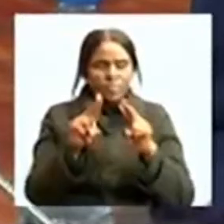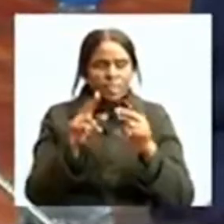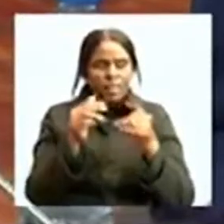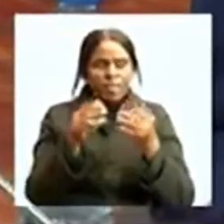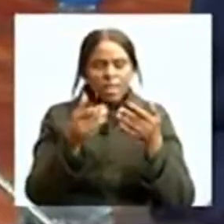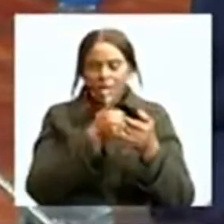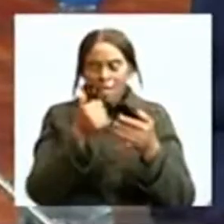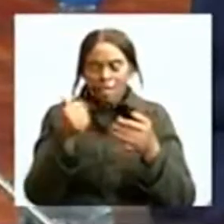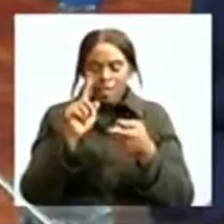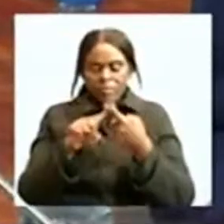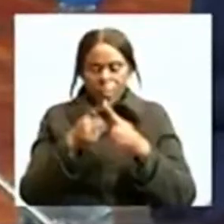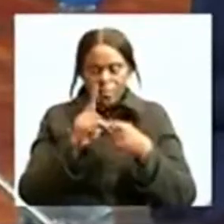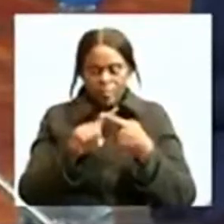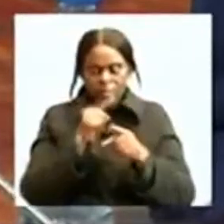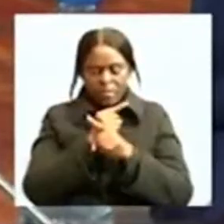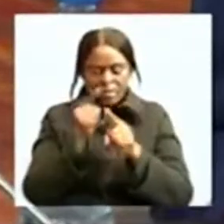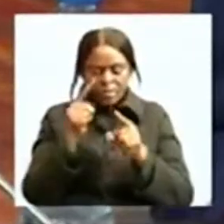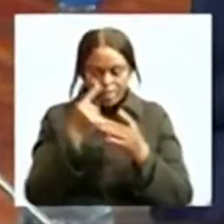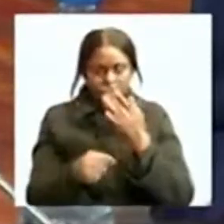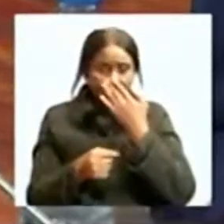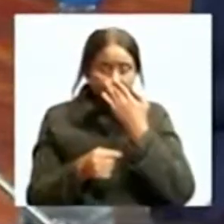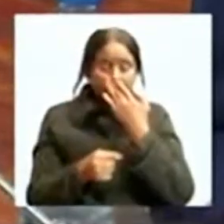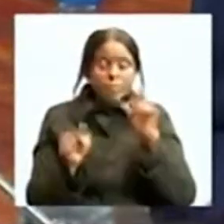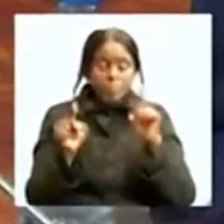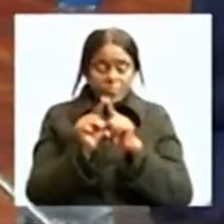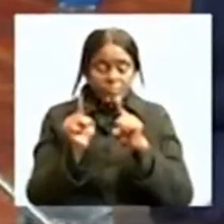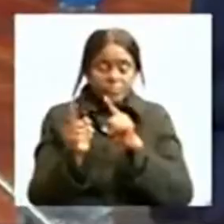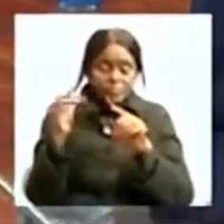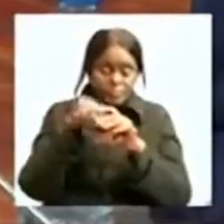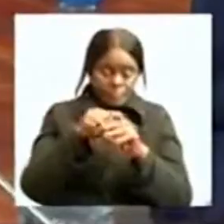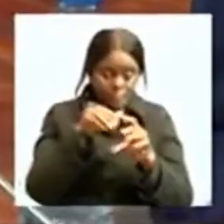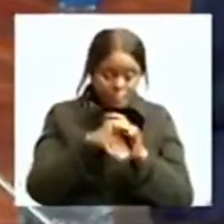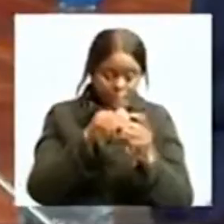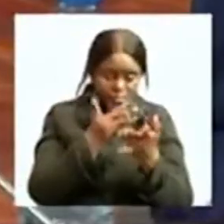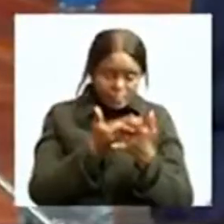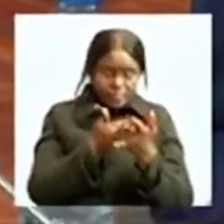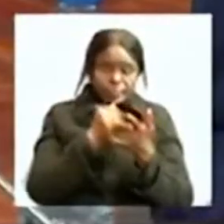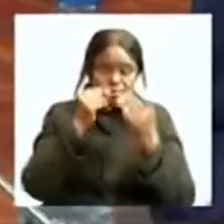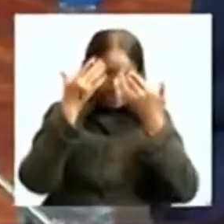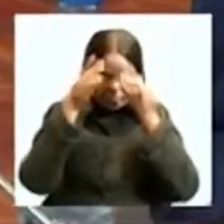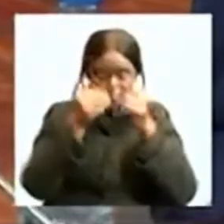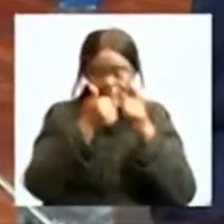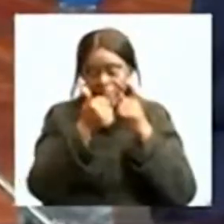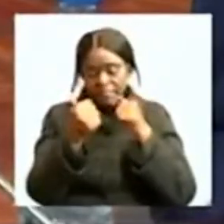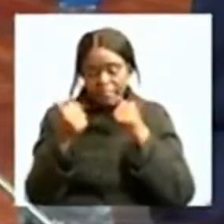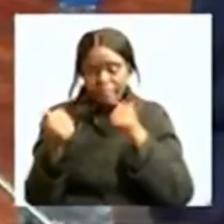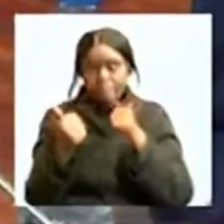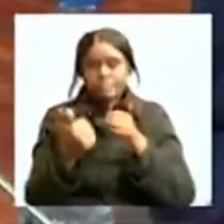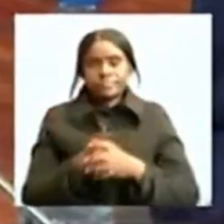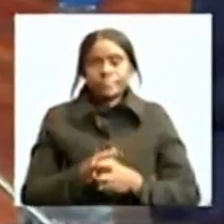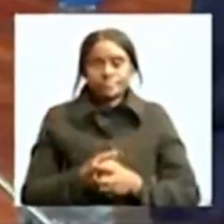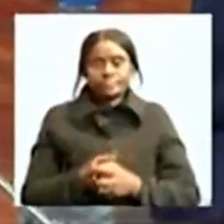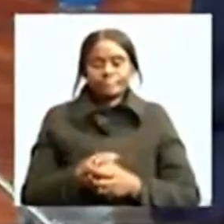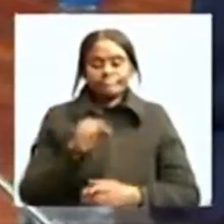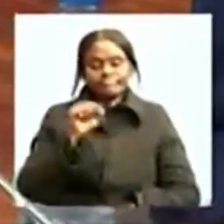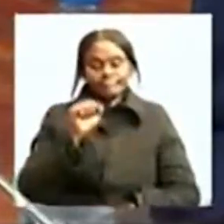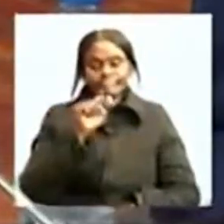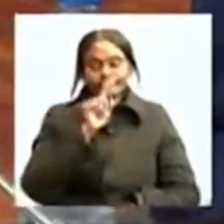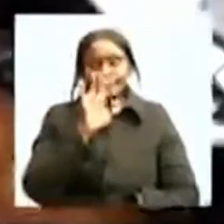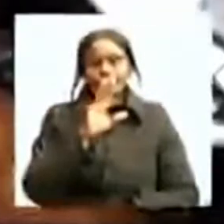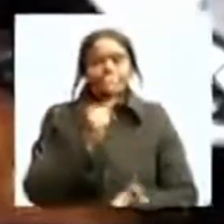my colleagues to just come in on that? So I'm not aware of any existing. Yeah, you can be